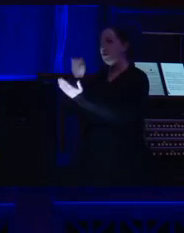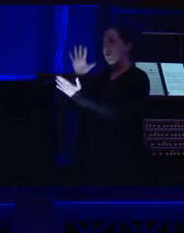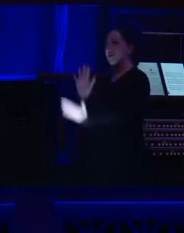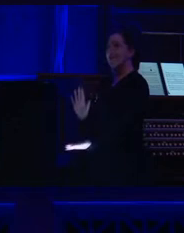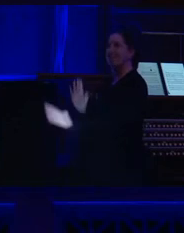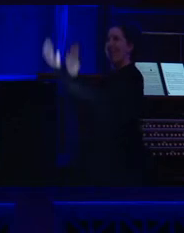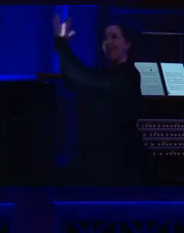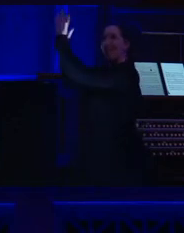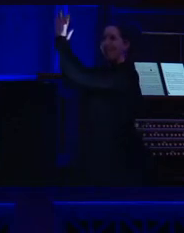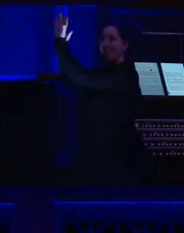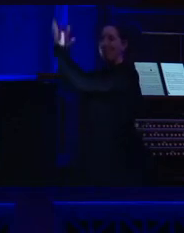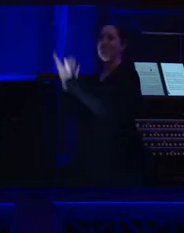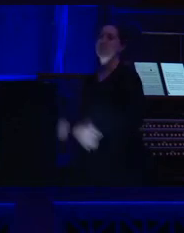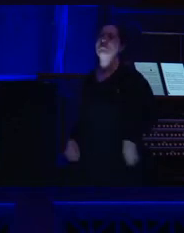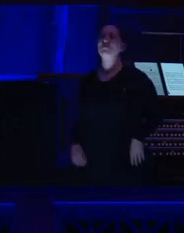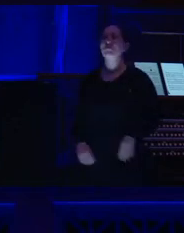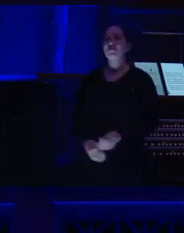fives.